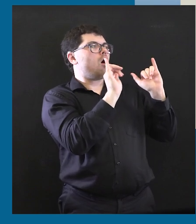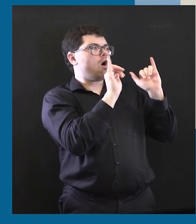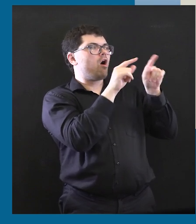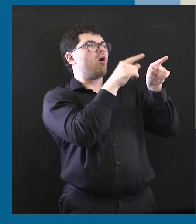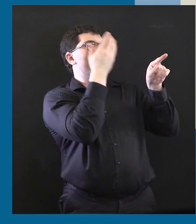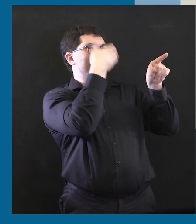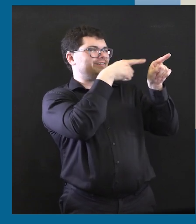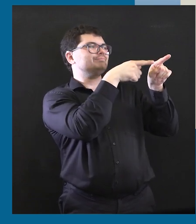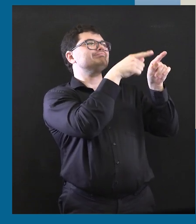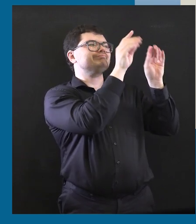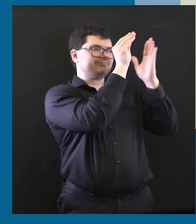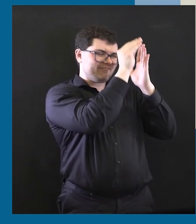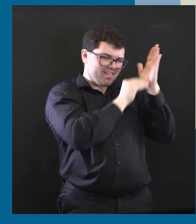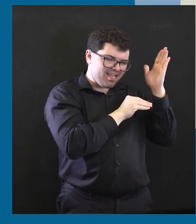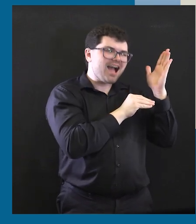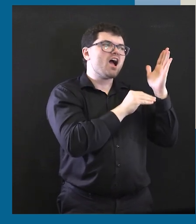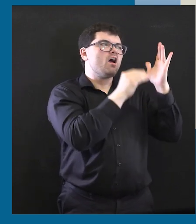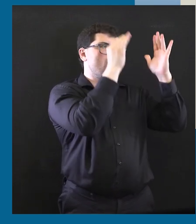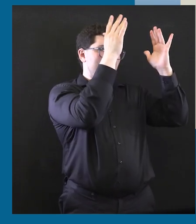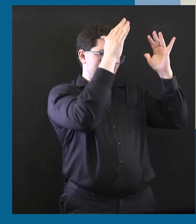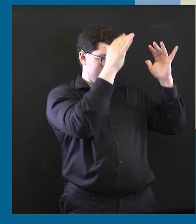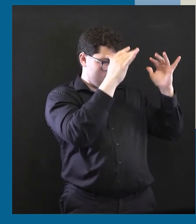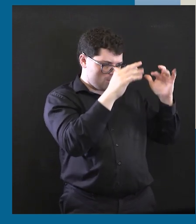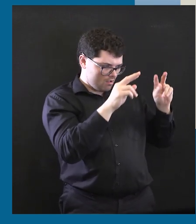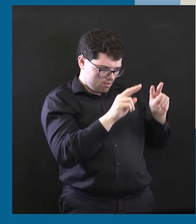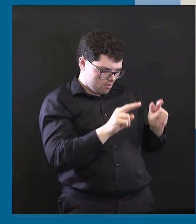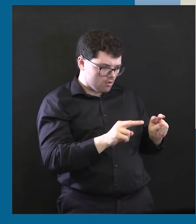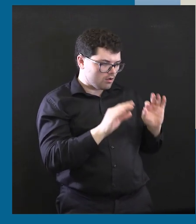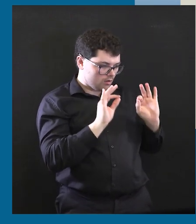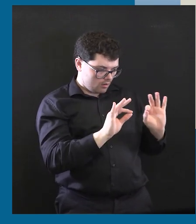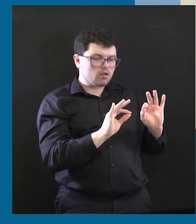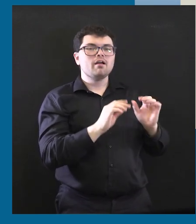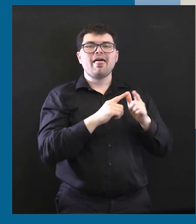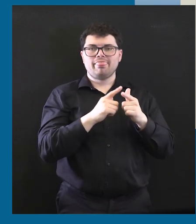for the fields that you overlooked that were required.